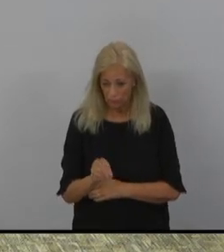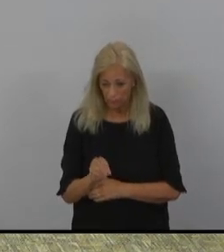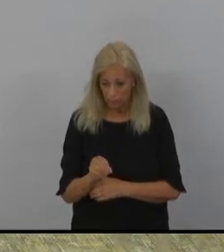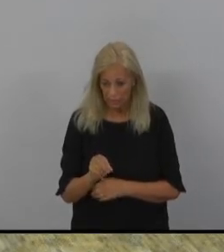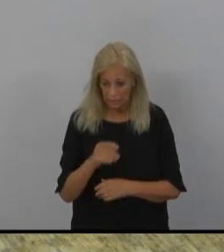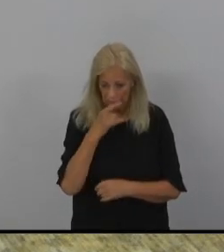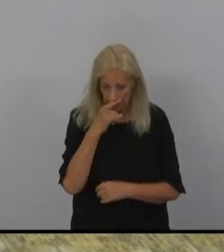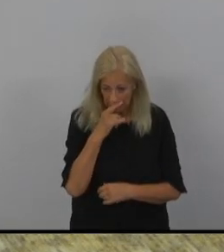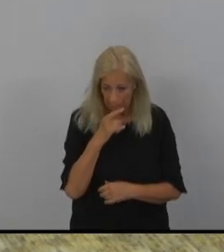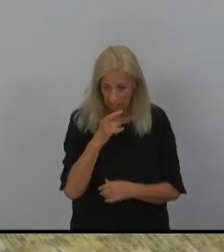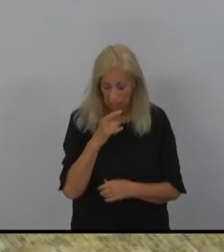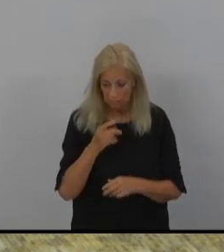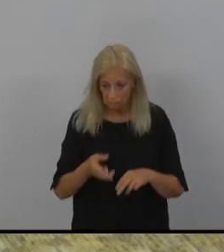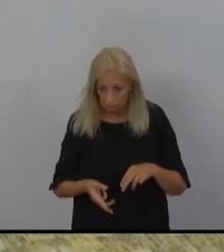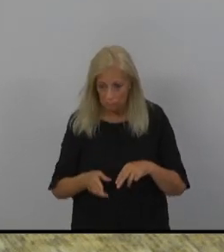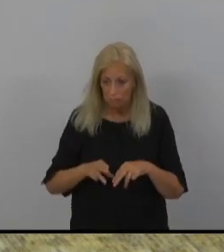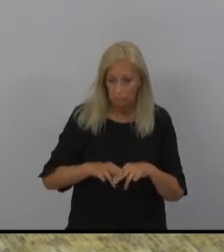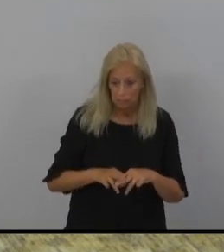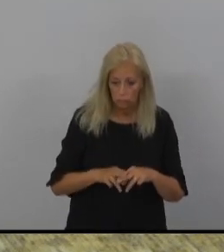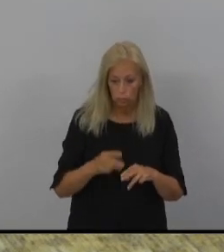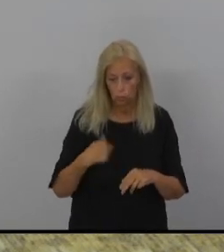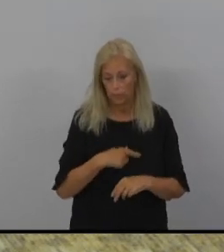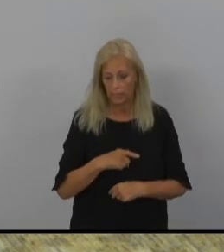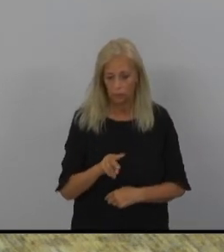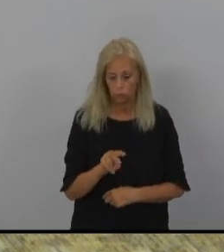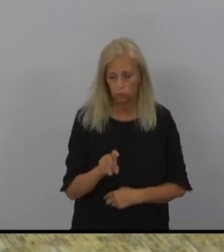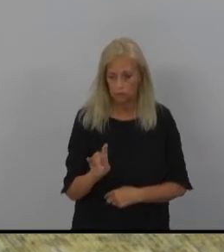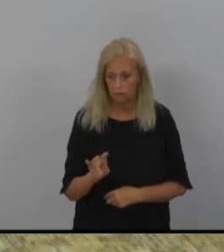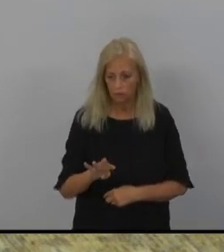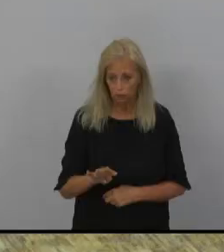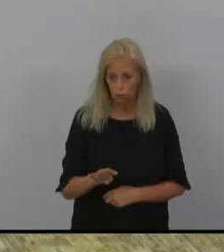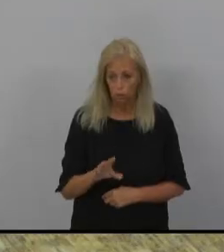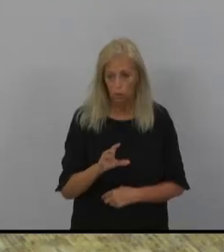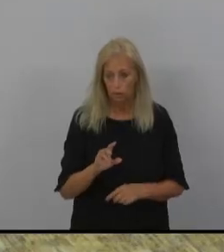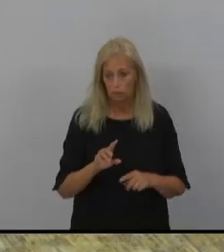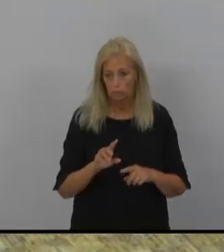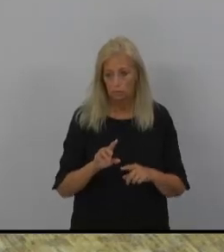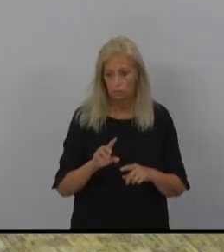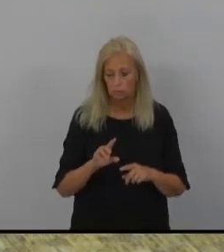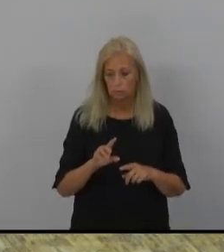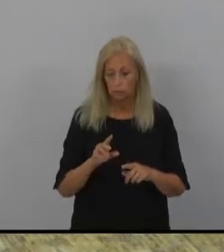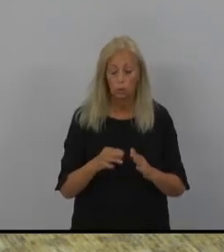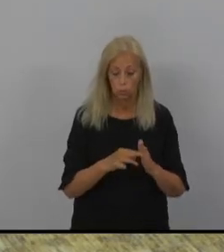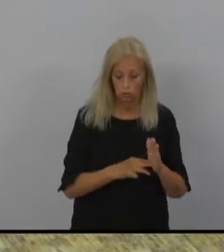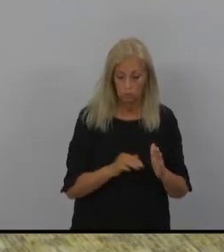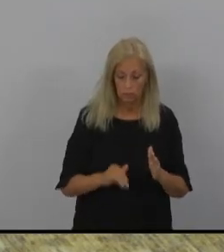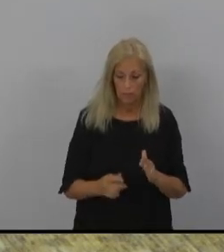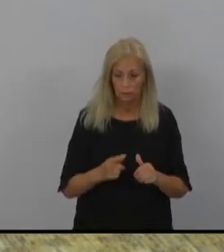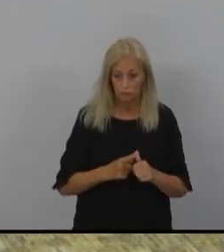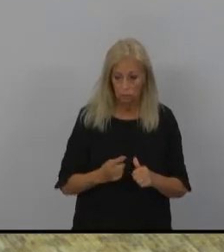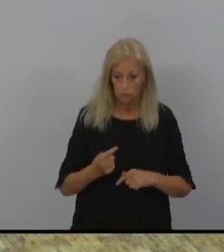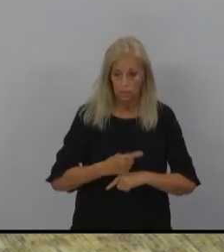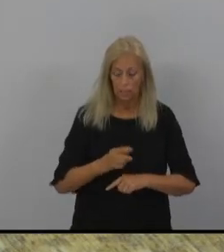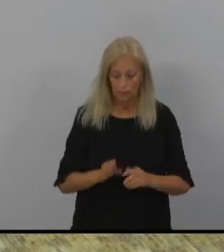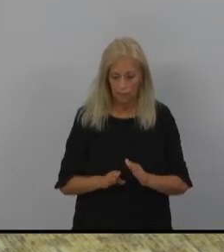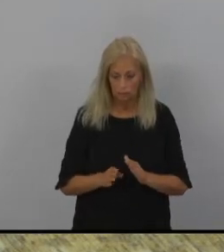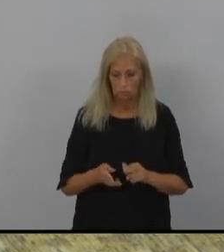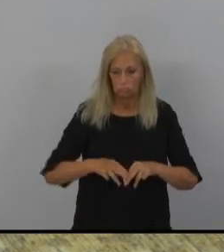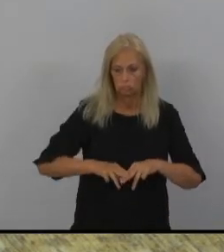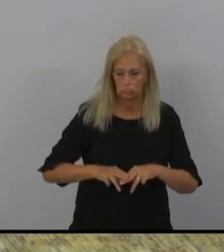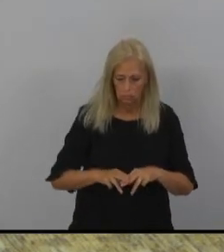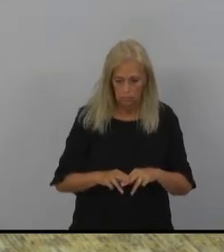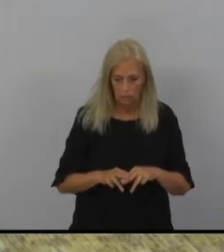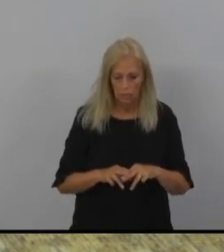coming back up. I think we had 274 the register that first day, so that's coming back up. And then our